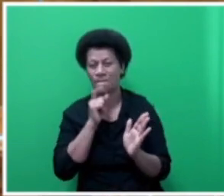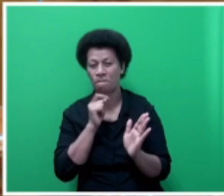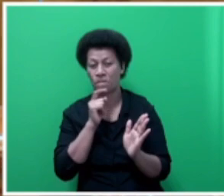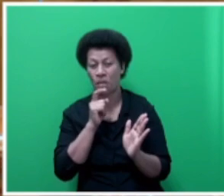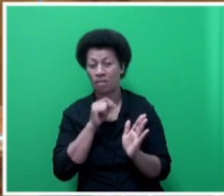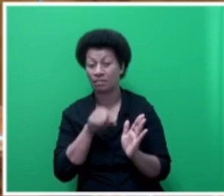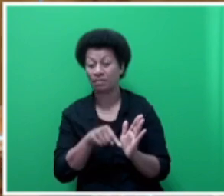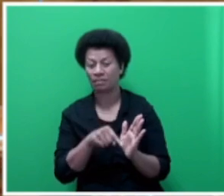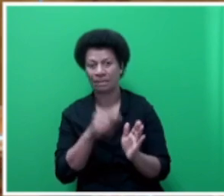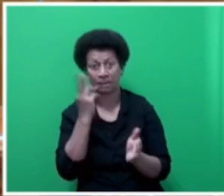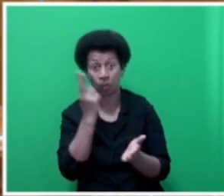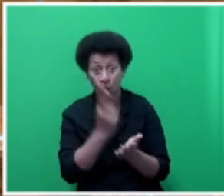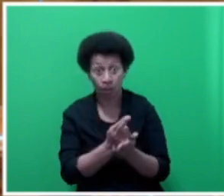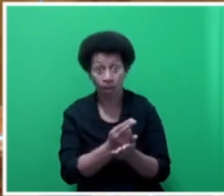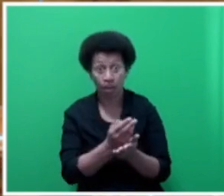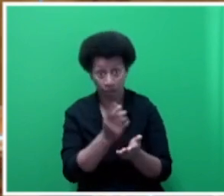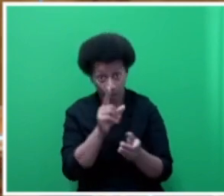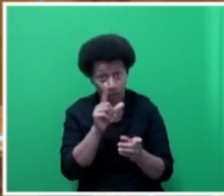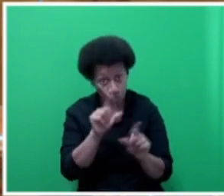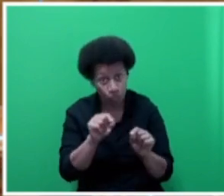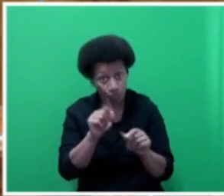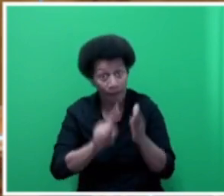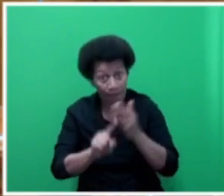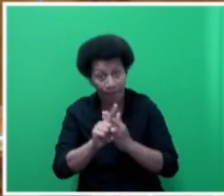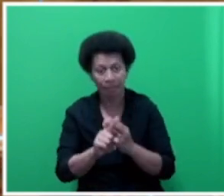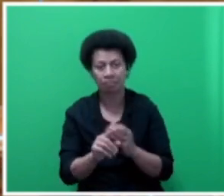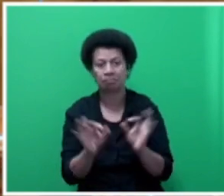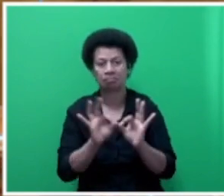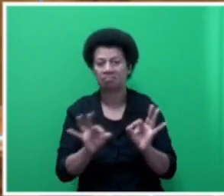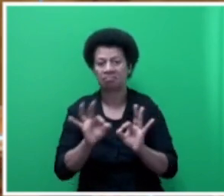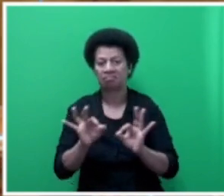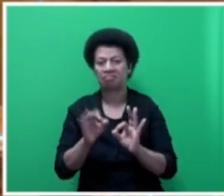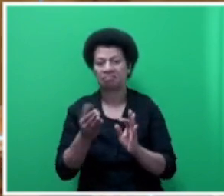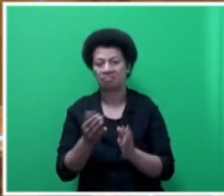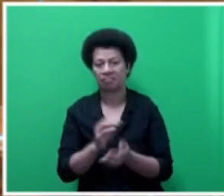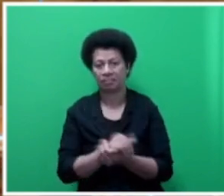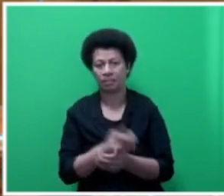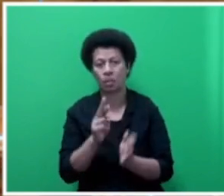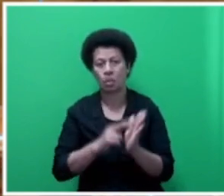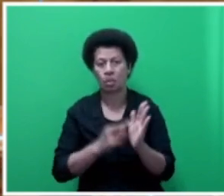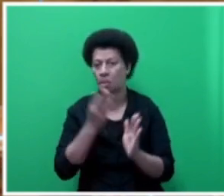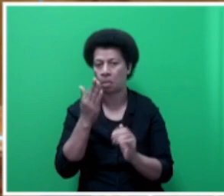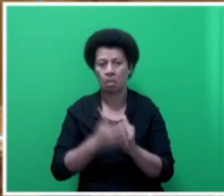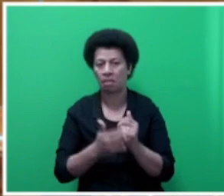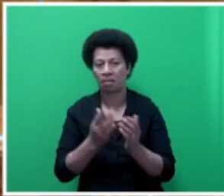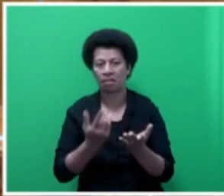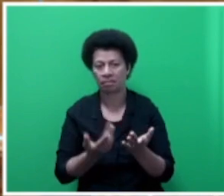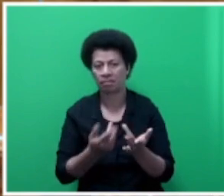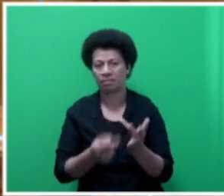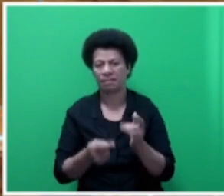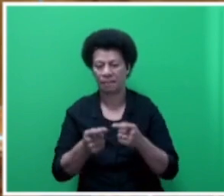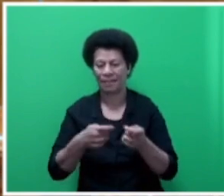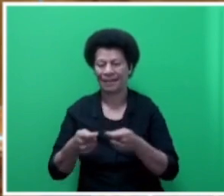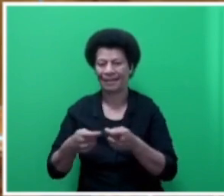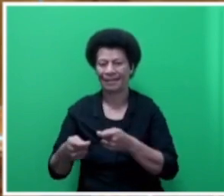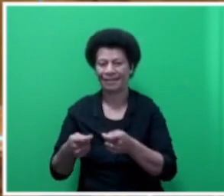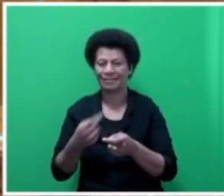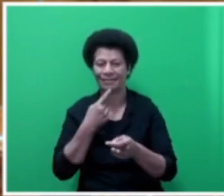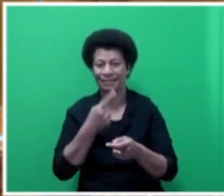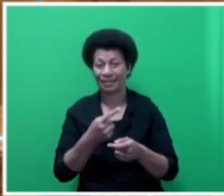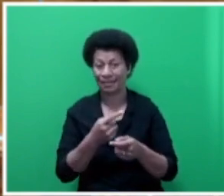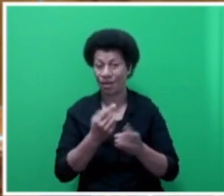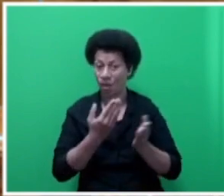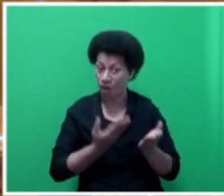be fulfilled, and programs that will not be implemented. The marketing gimmick by the Honourable Minister for